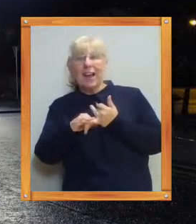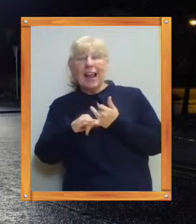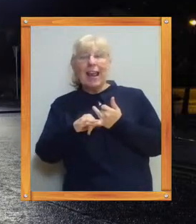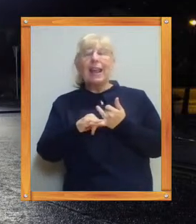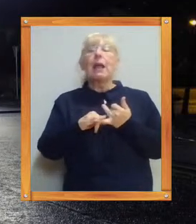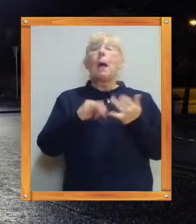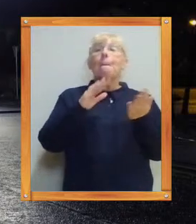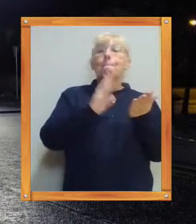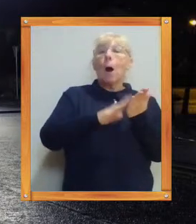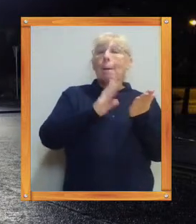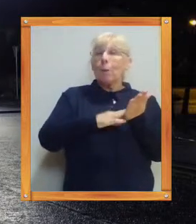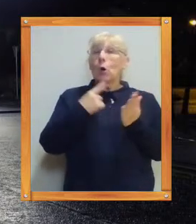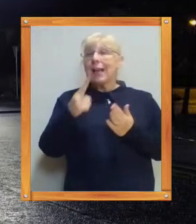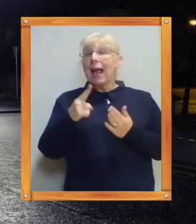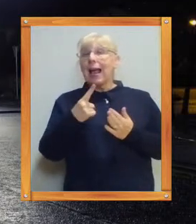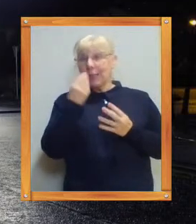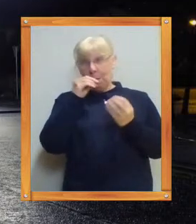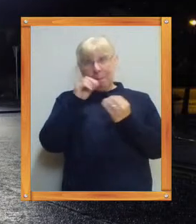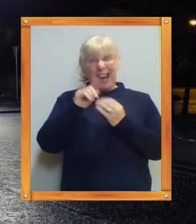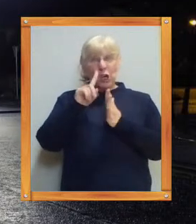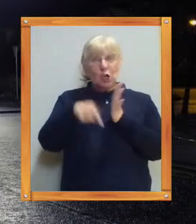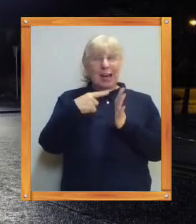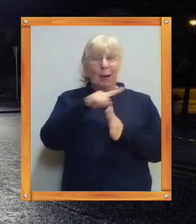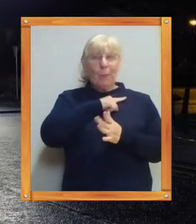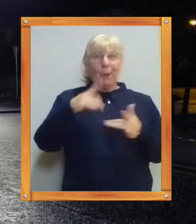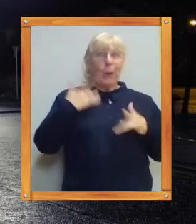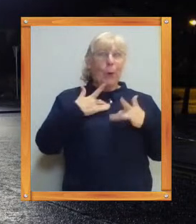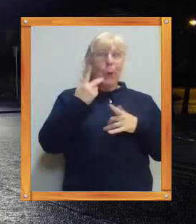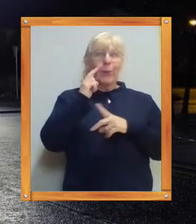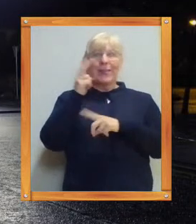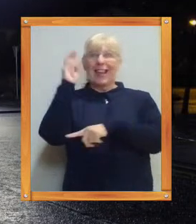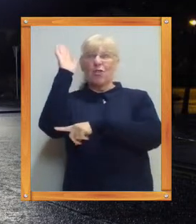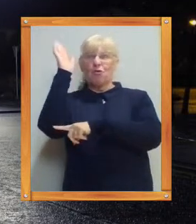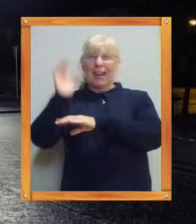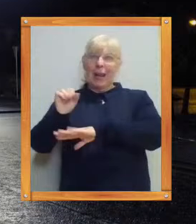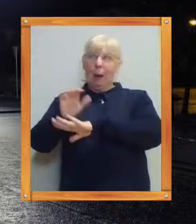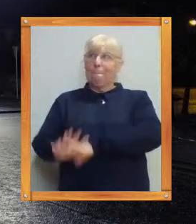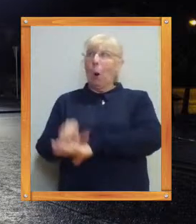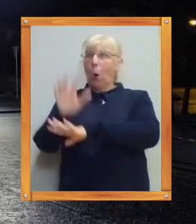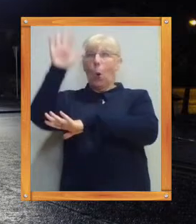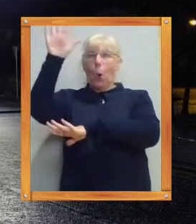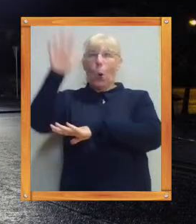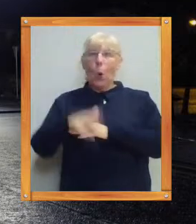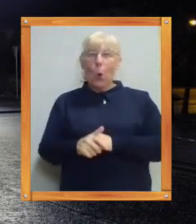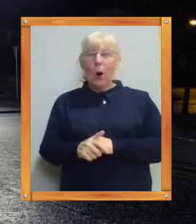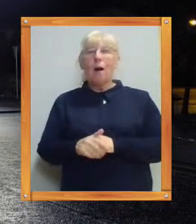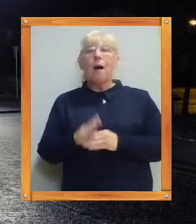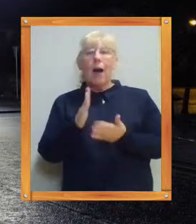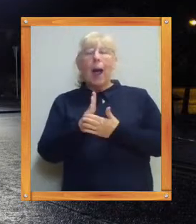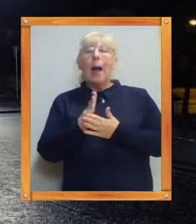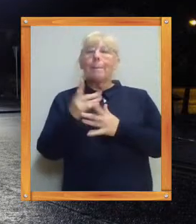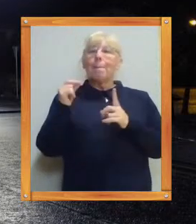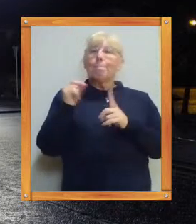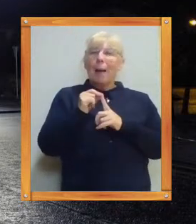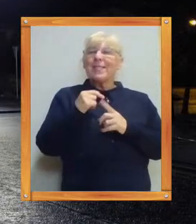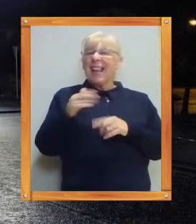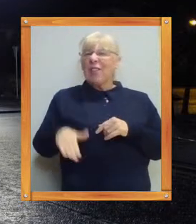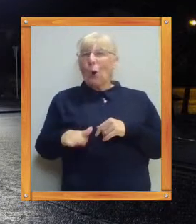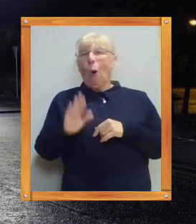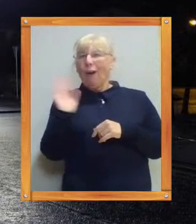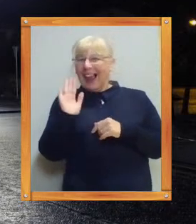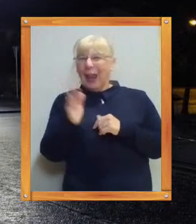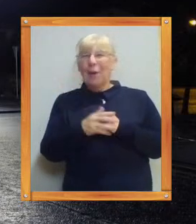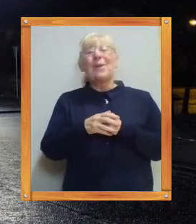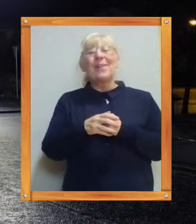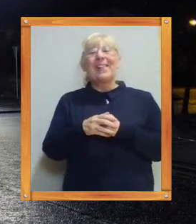who's been very excited to see the tree lit tonight. Merry Christmas from Mark, Paula, Jacob, and Pepsi the dog. Jimmy and Lucy Beatty are watching